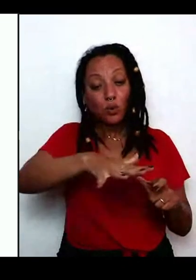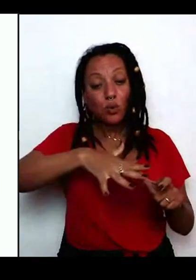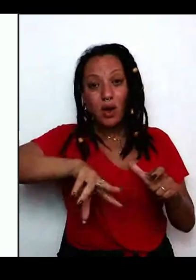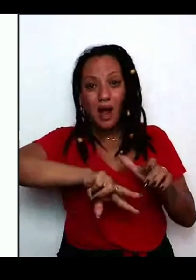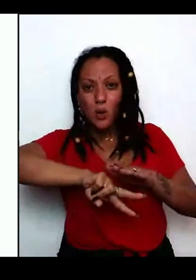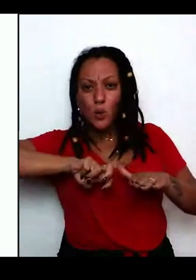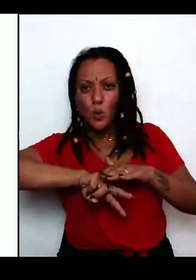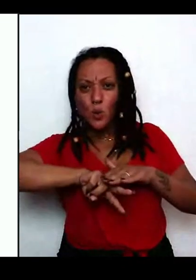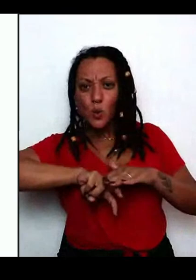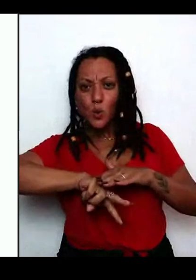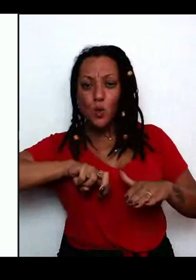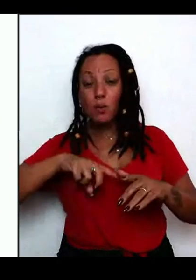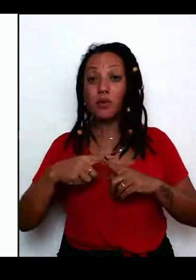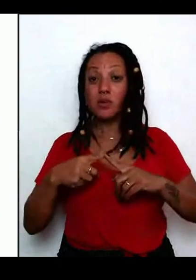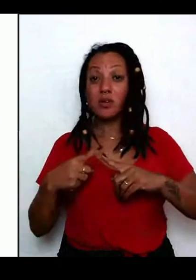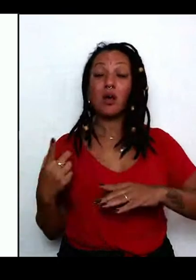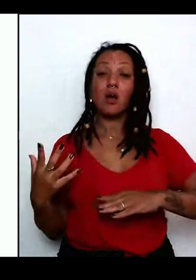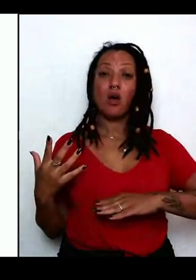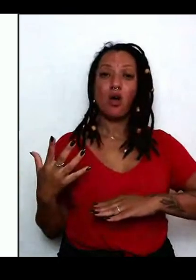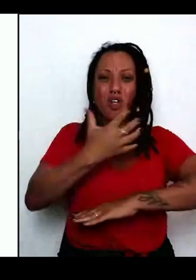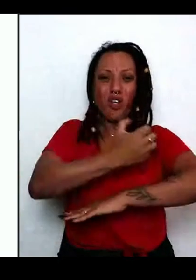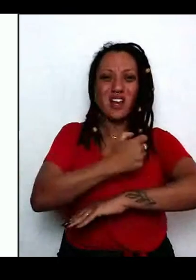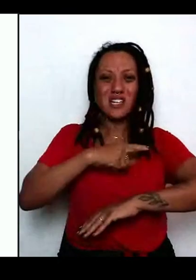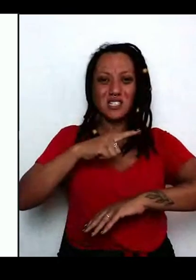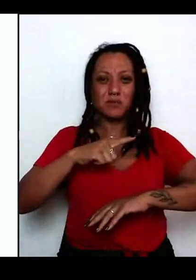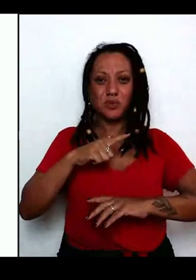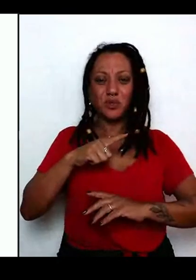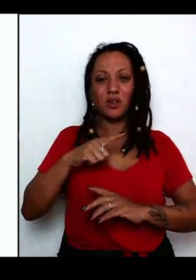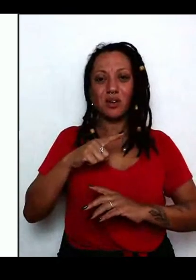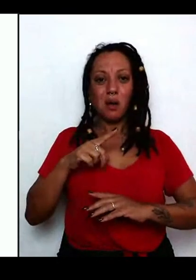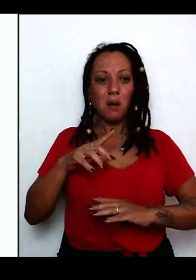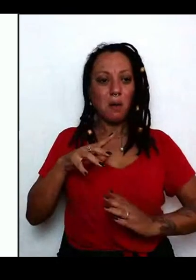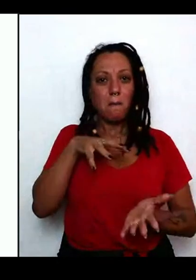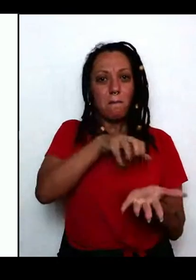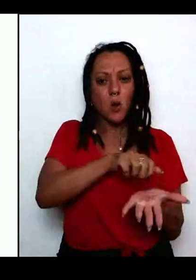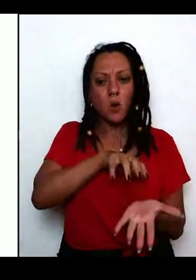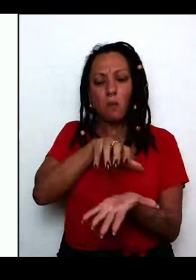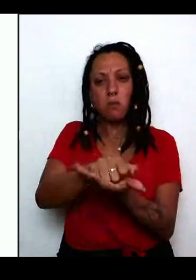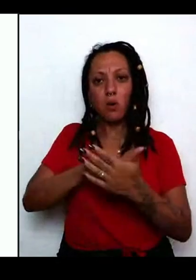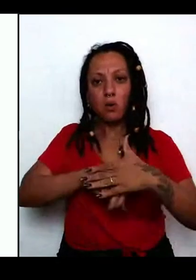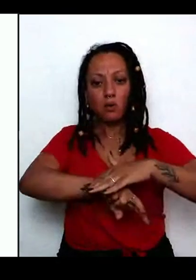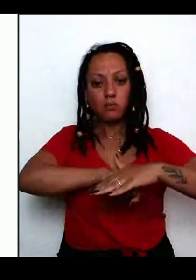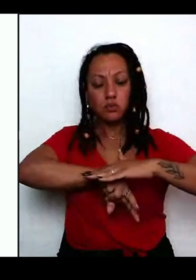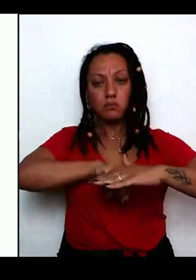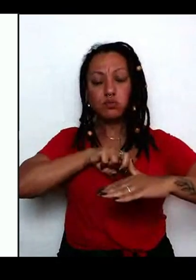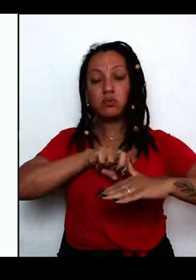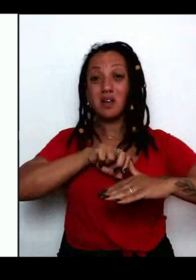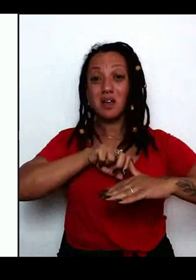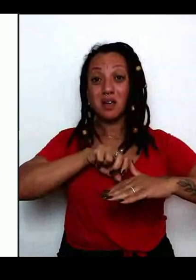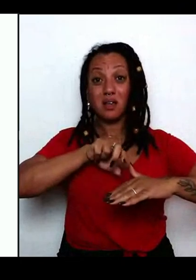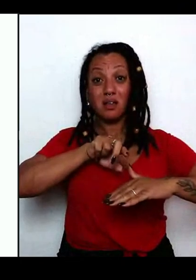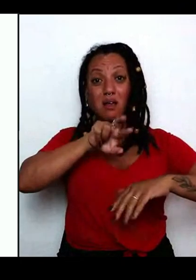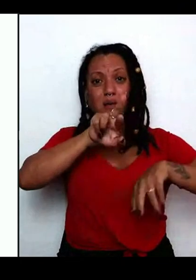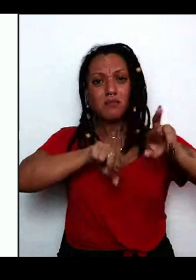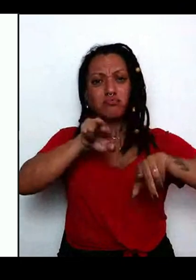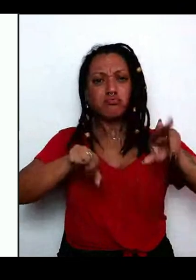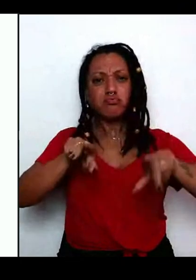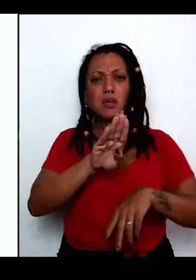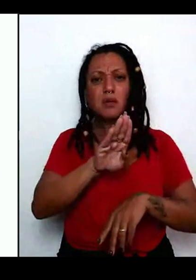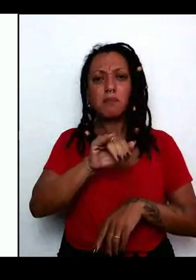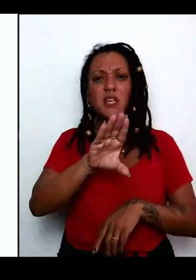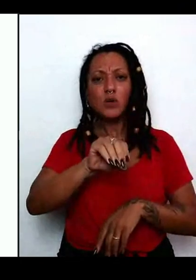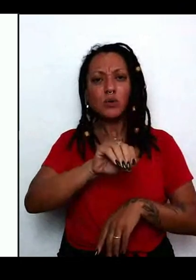in order to reduce life to capitalist resource conversion in extractivism areas of mining